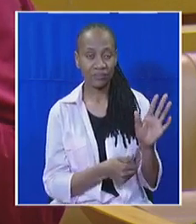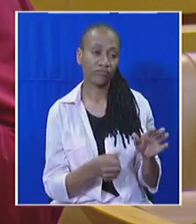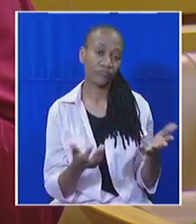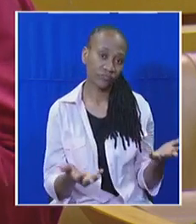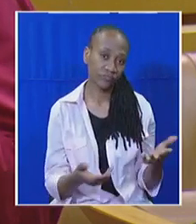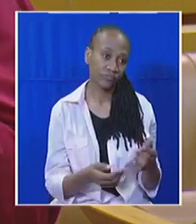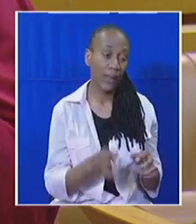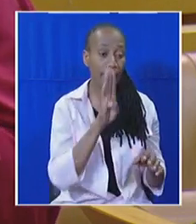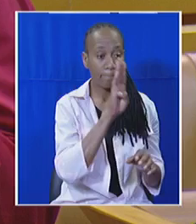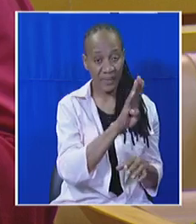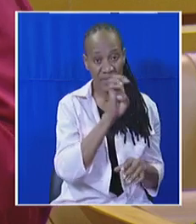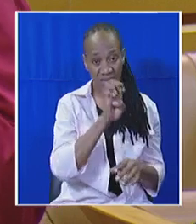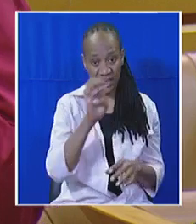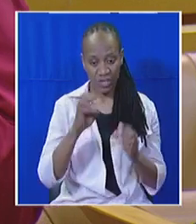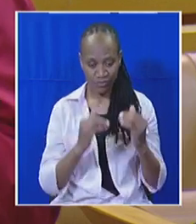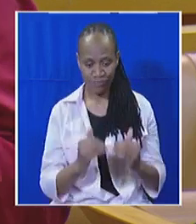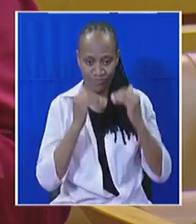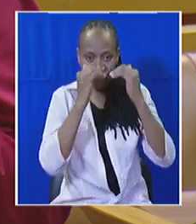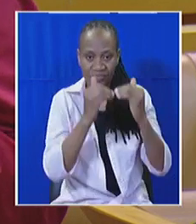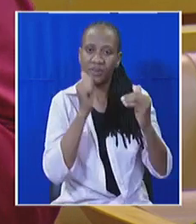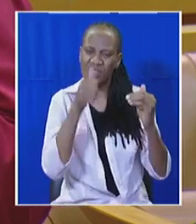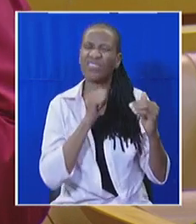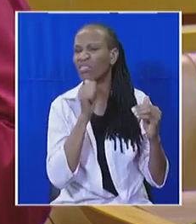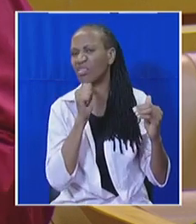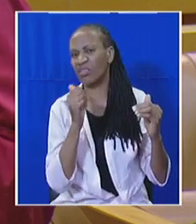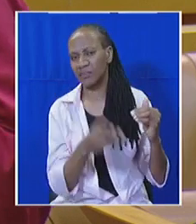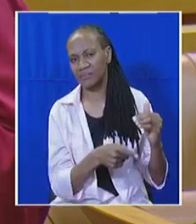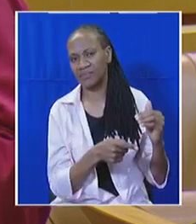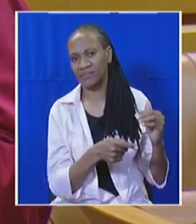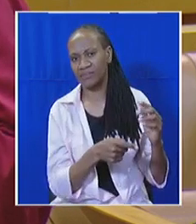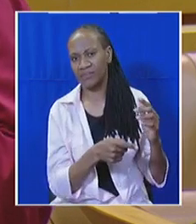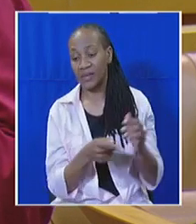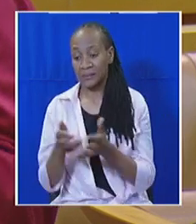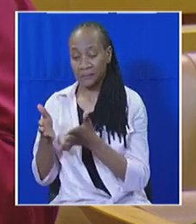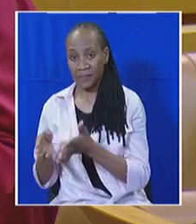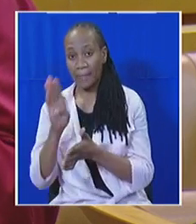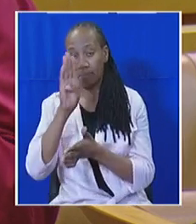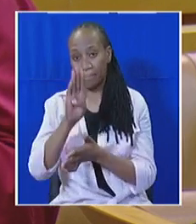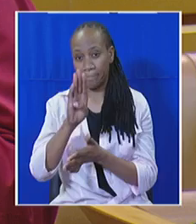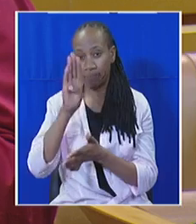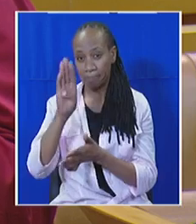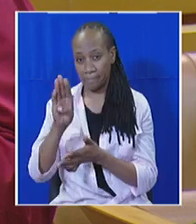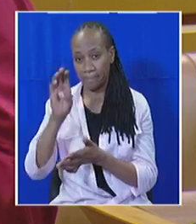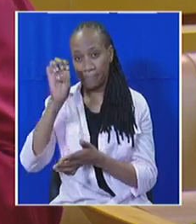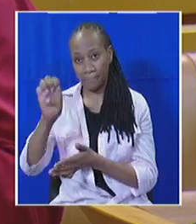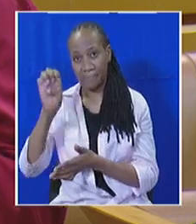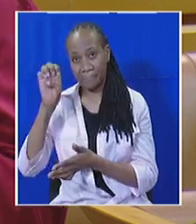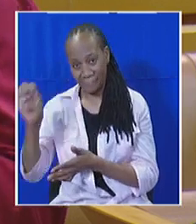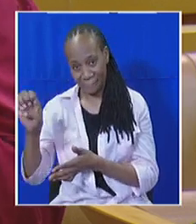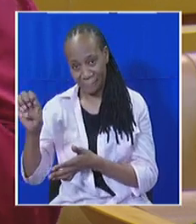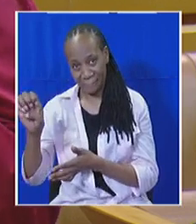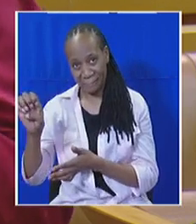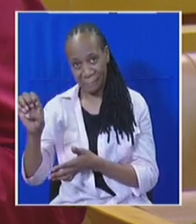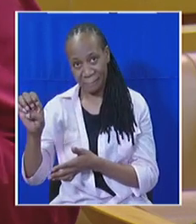black economic empowerment improved slightly, the broad-based black economic